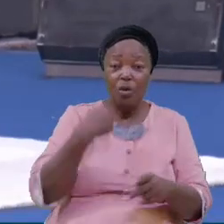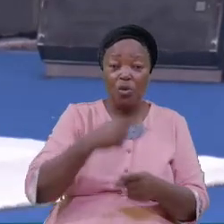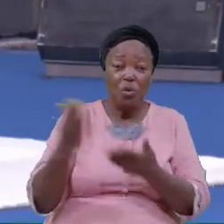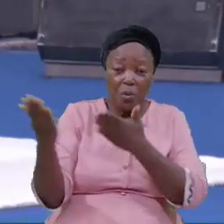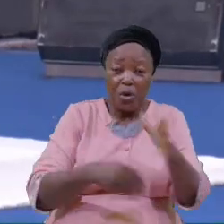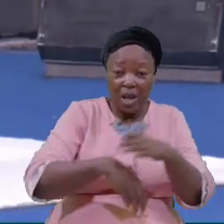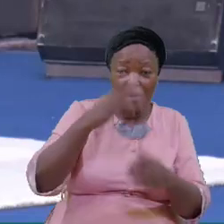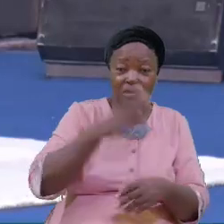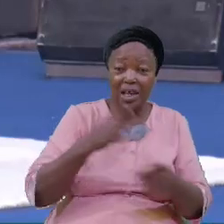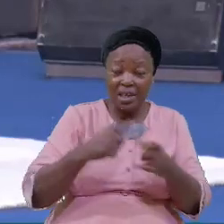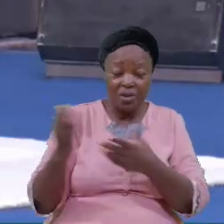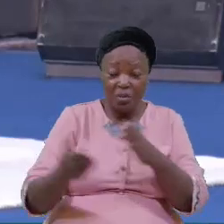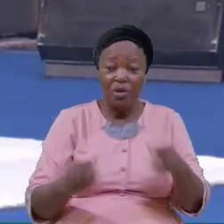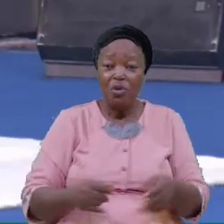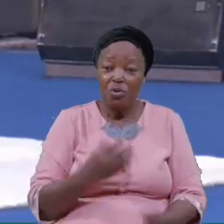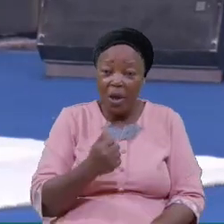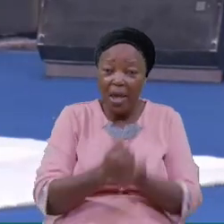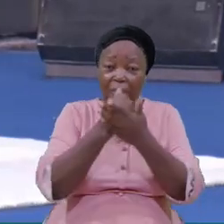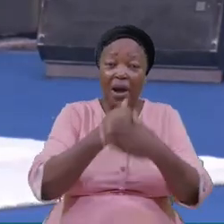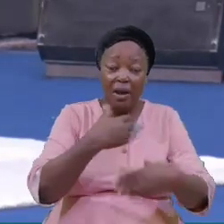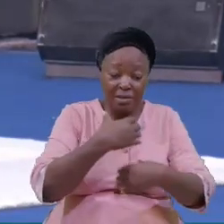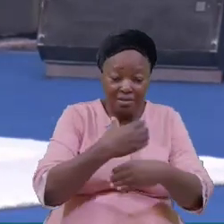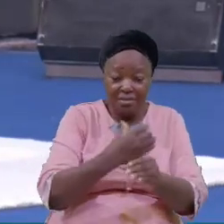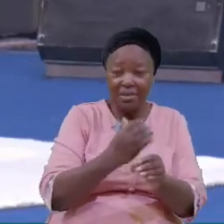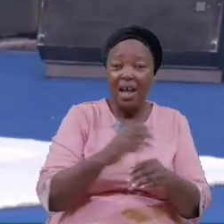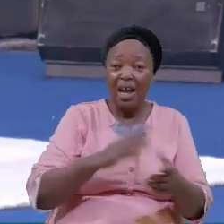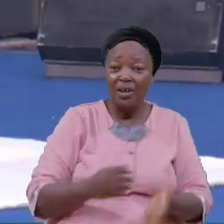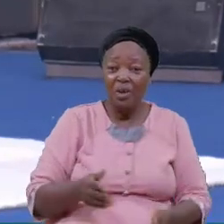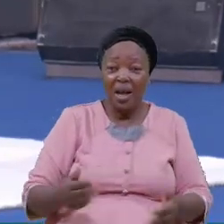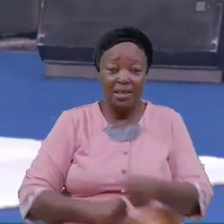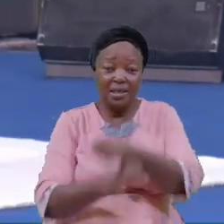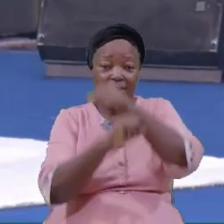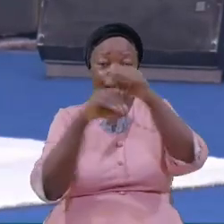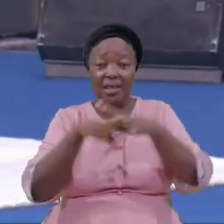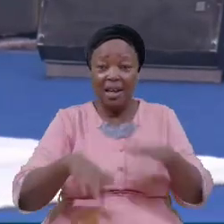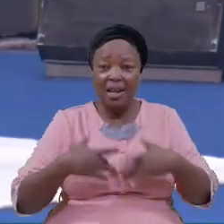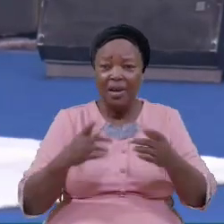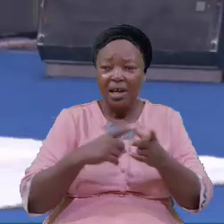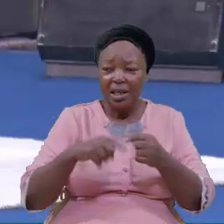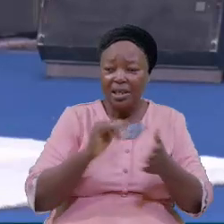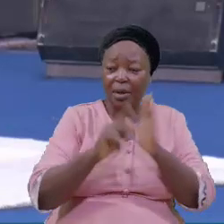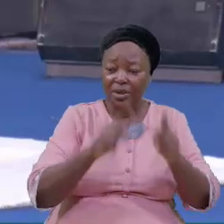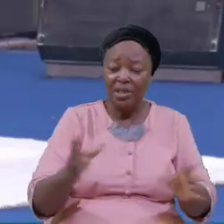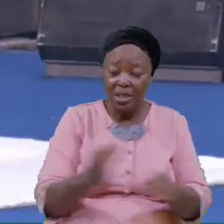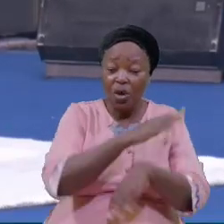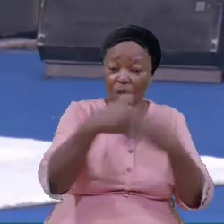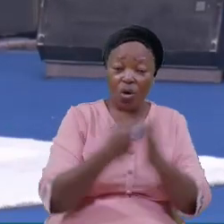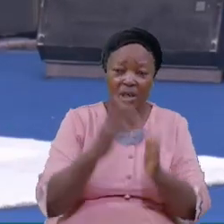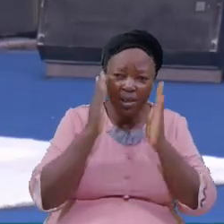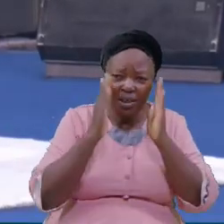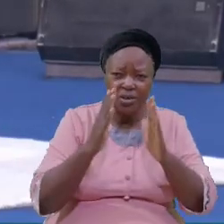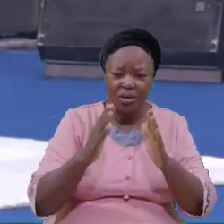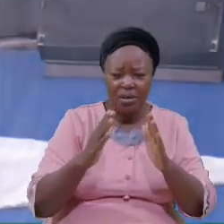and now he's taking the lead and he's taking all the attention, my friend, what do